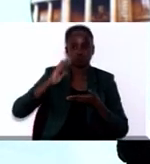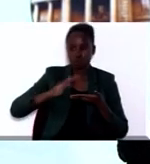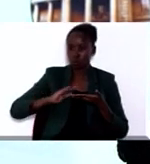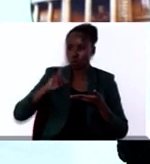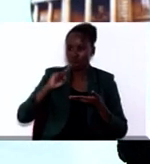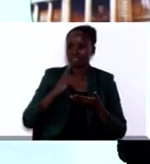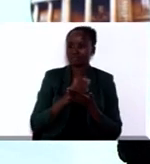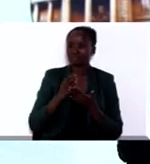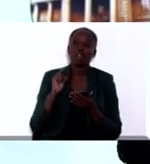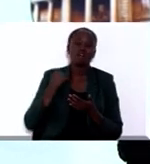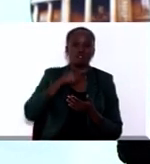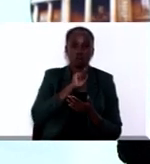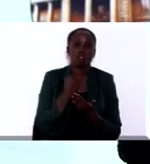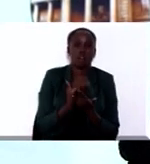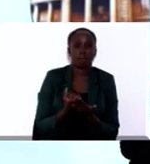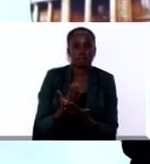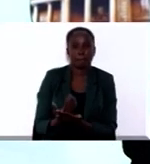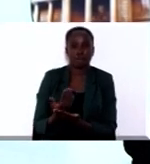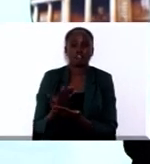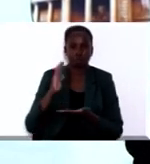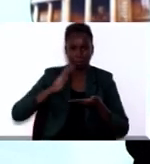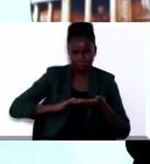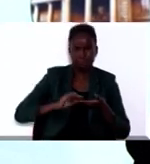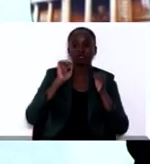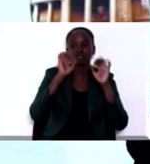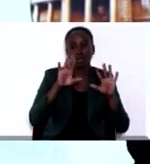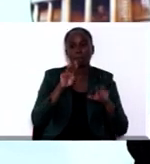claims by 10 million.